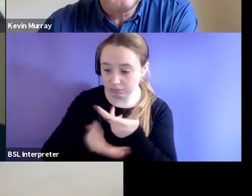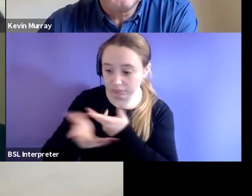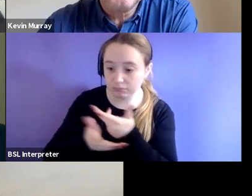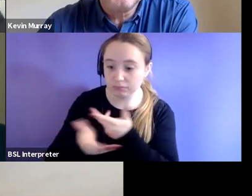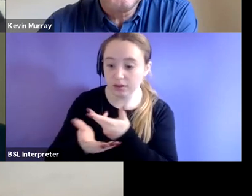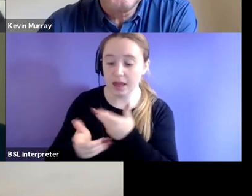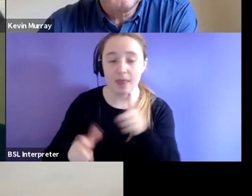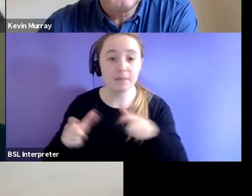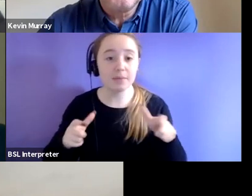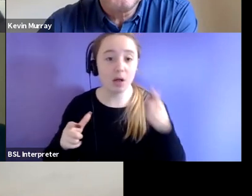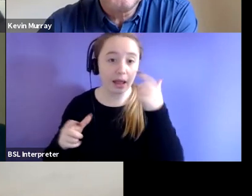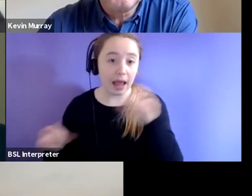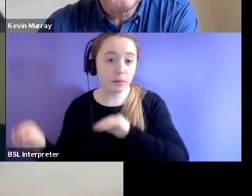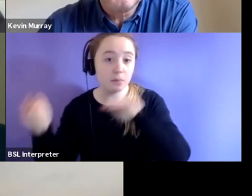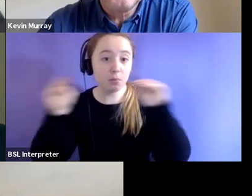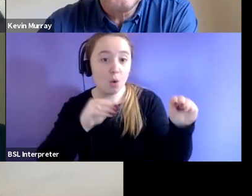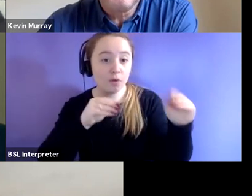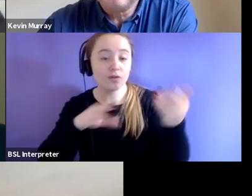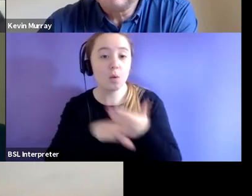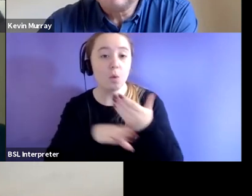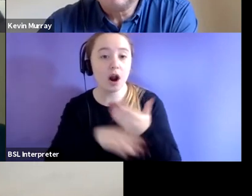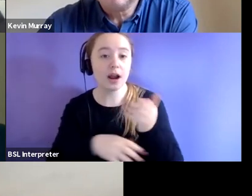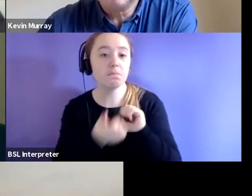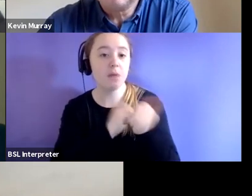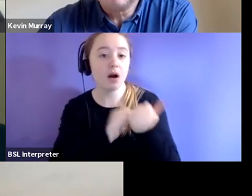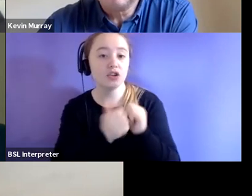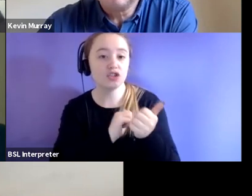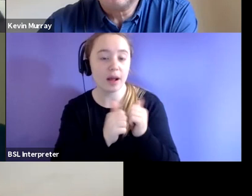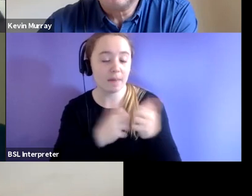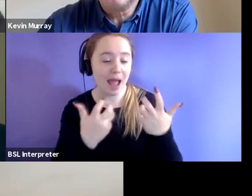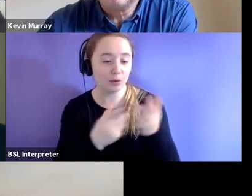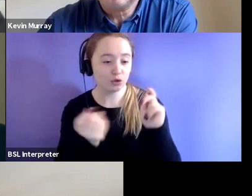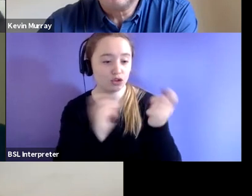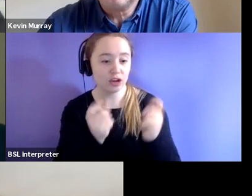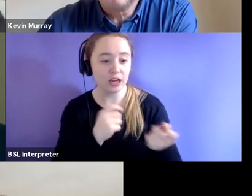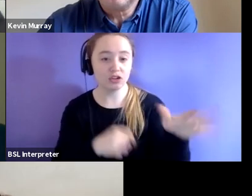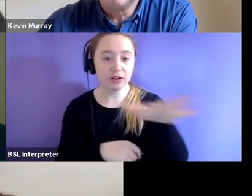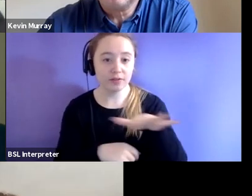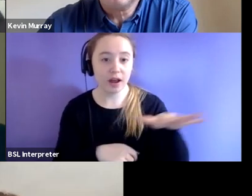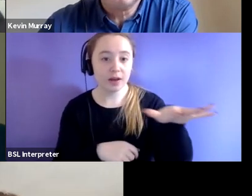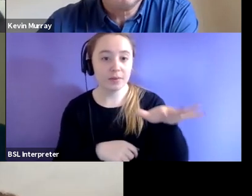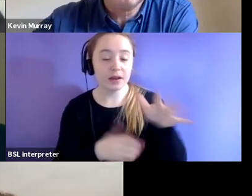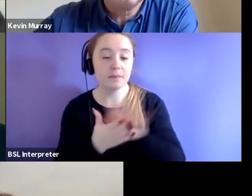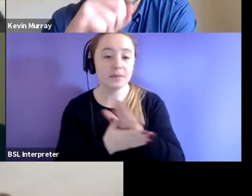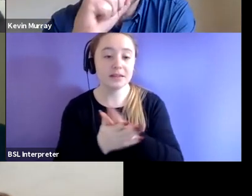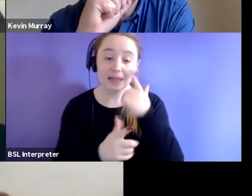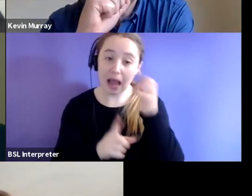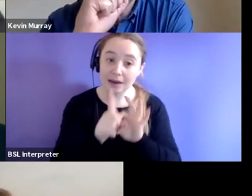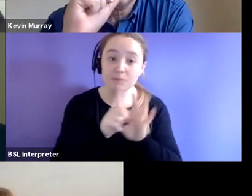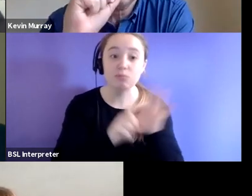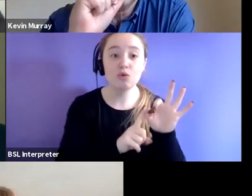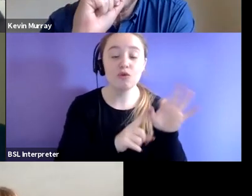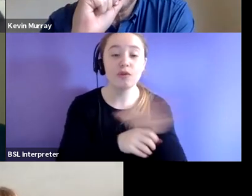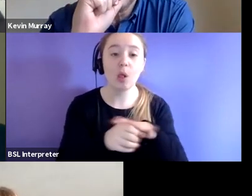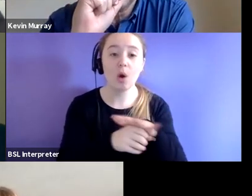move in and can work in a kind of a partnership on changing that, can improve that ability to live